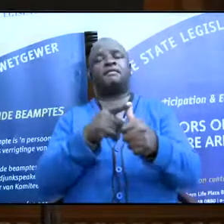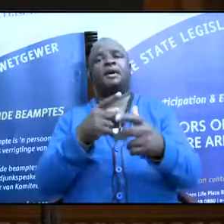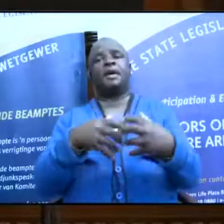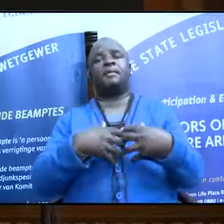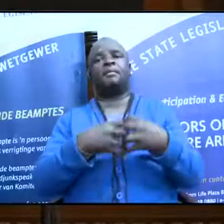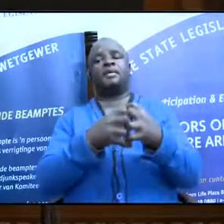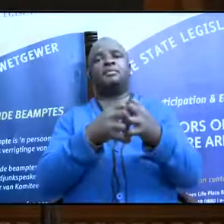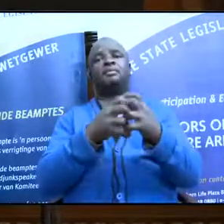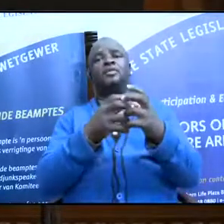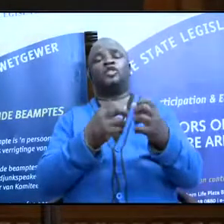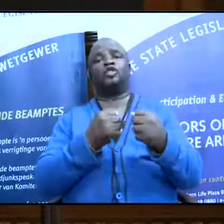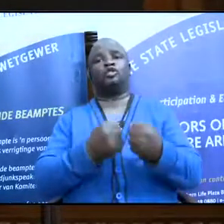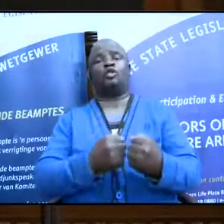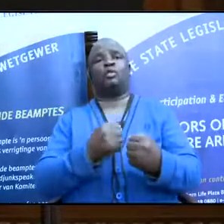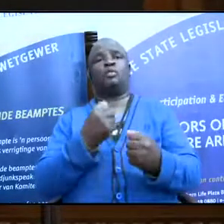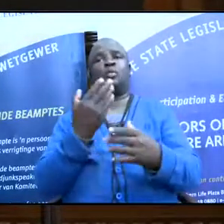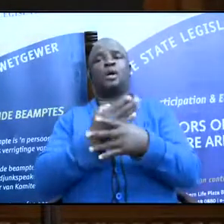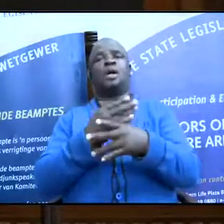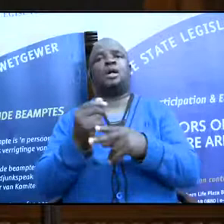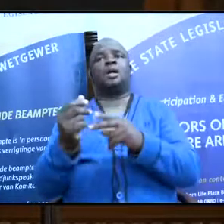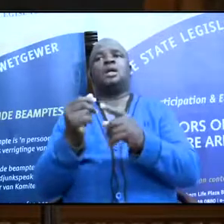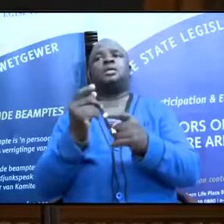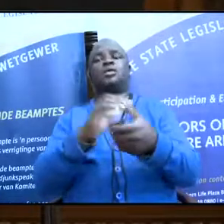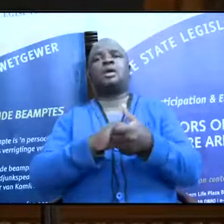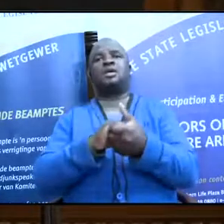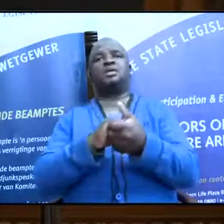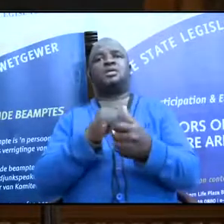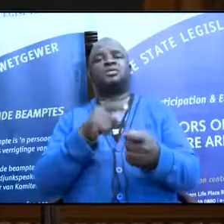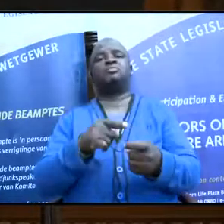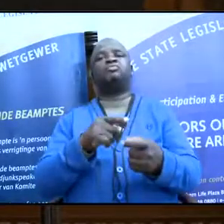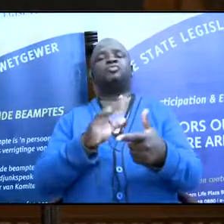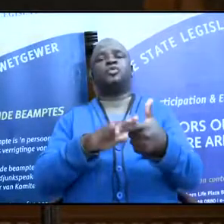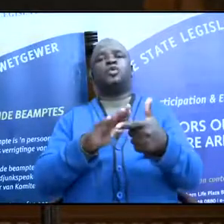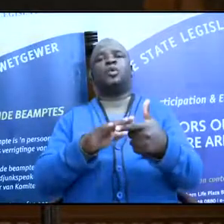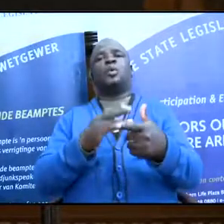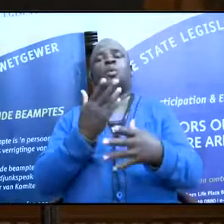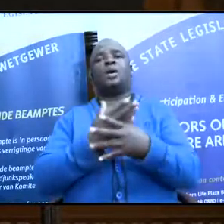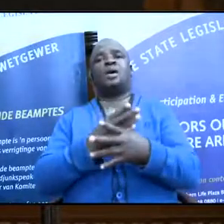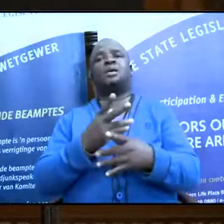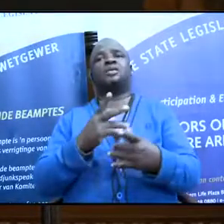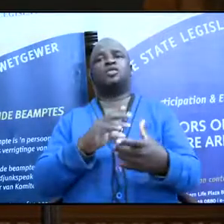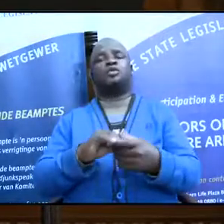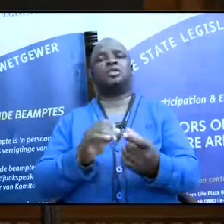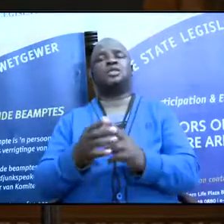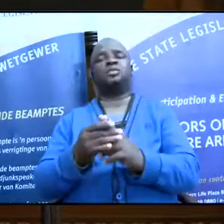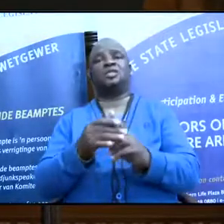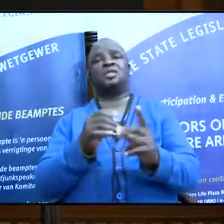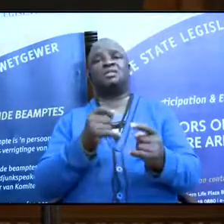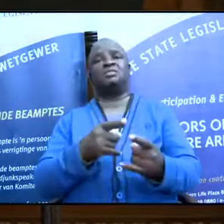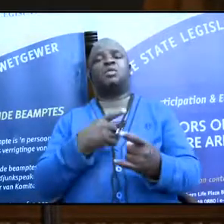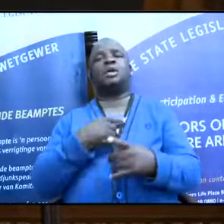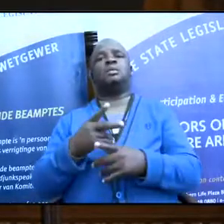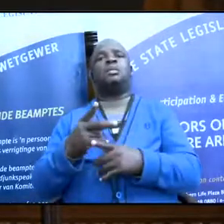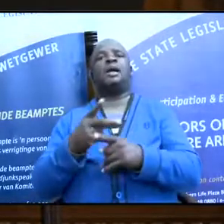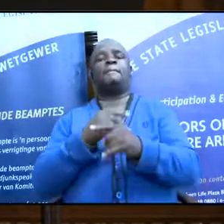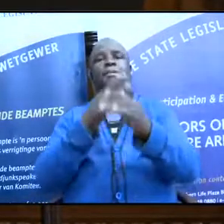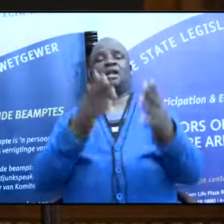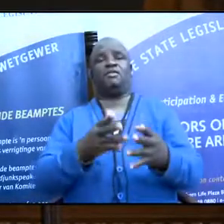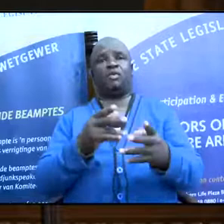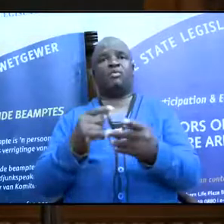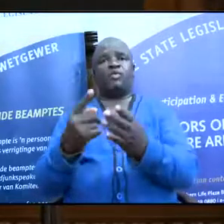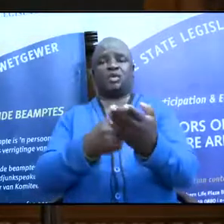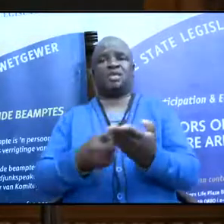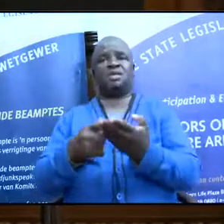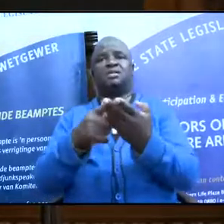very strong workers organizations employers organizations and a very solid collective bargaining regime are